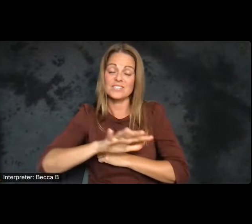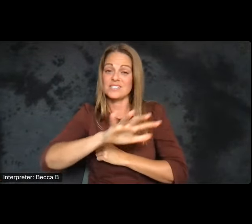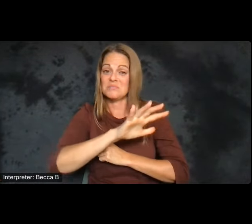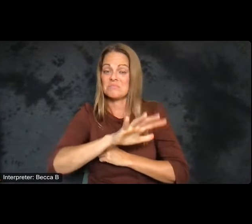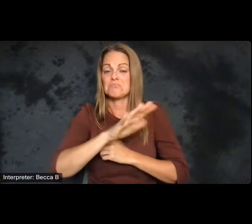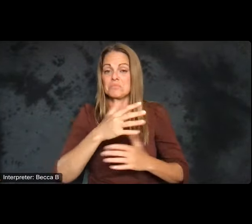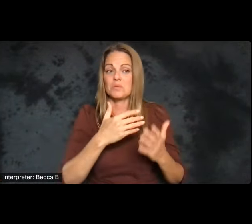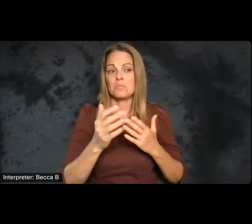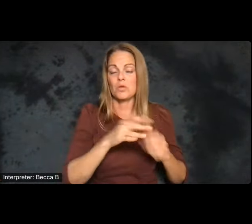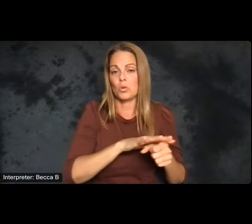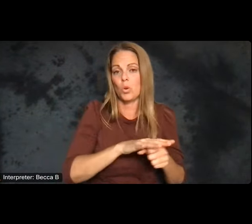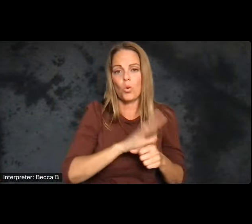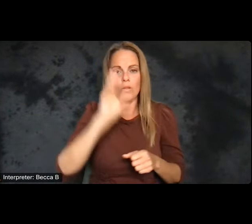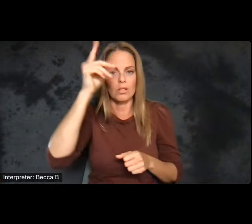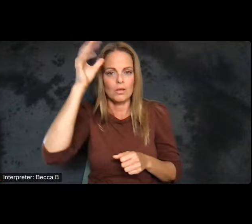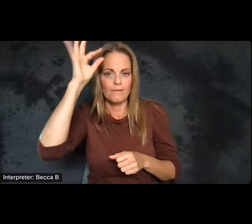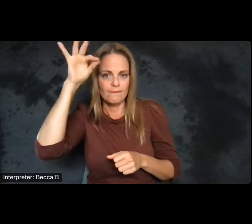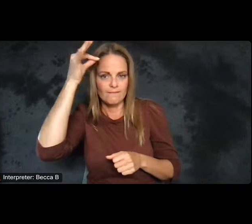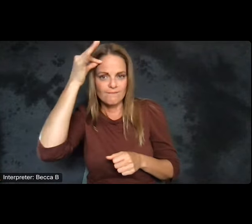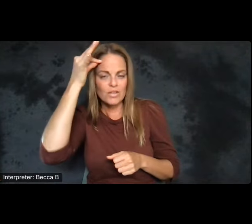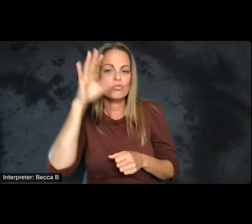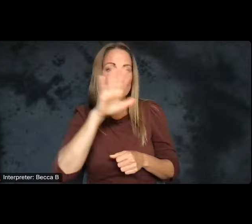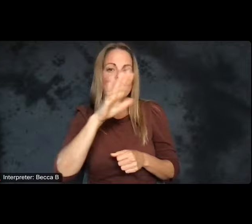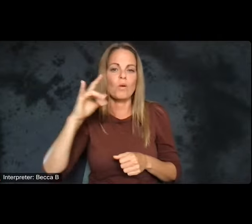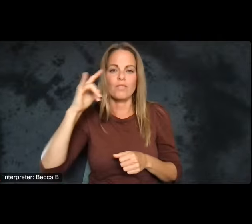federal entities on that airport. So,